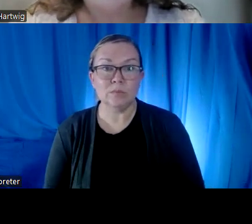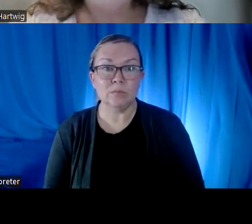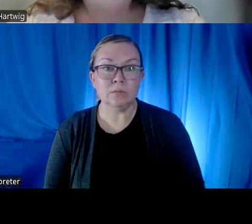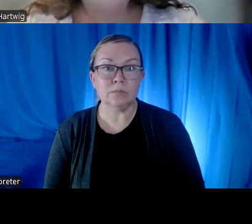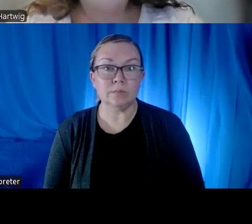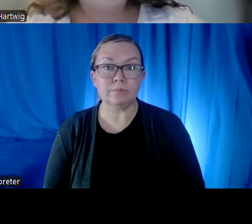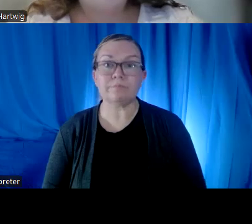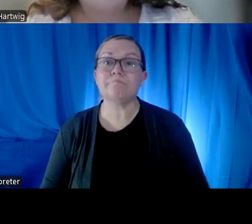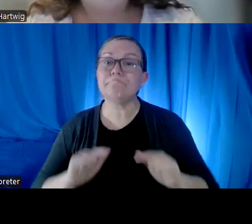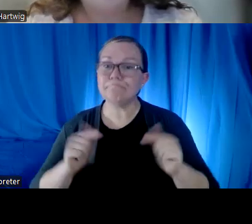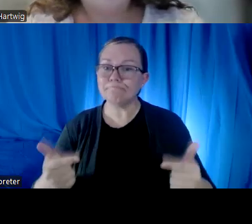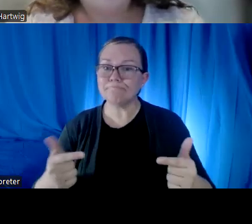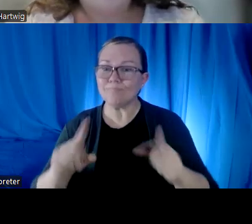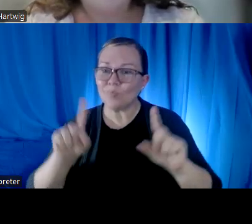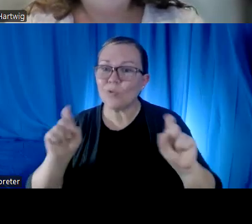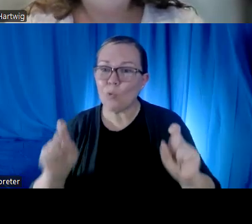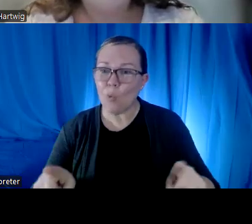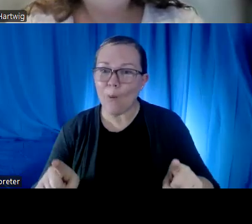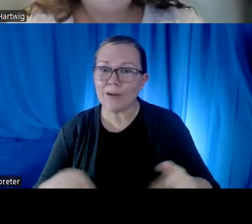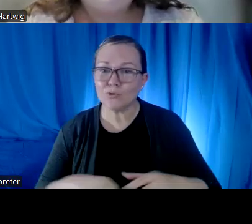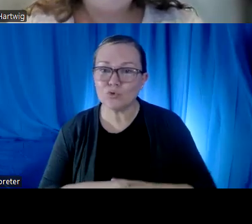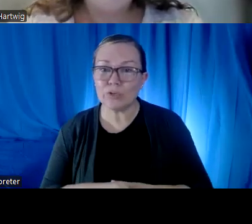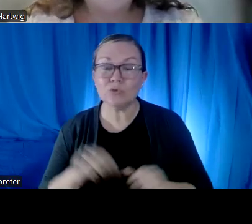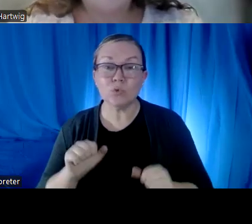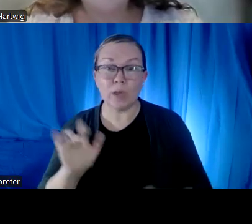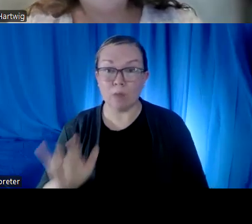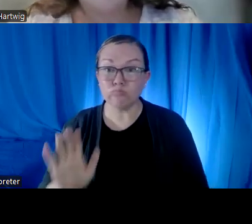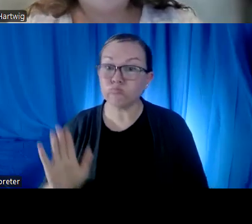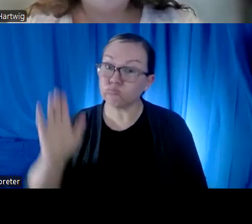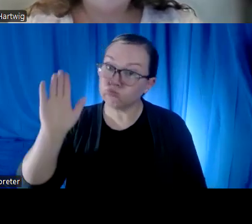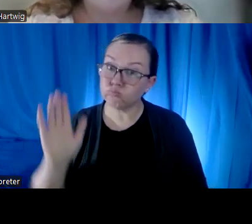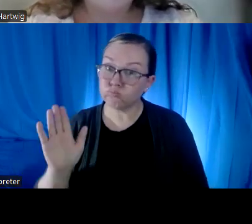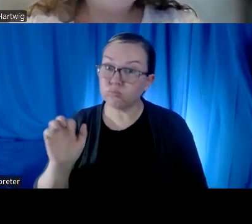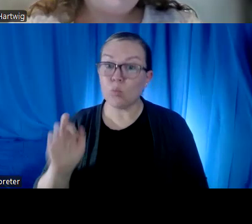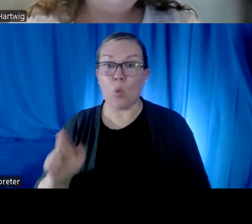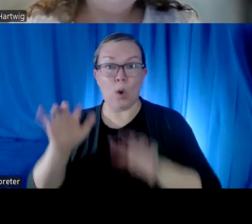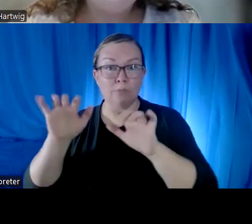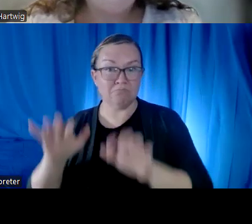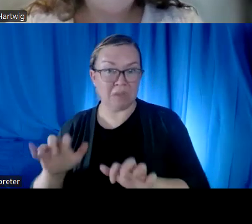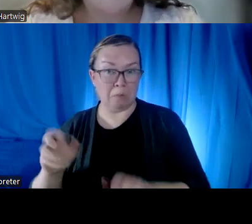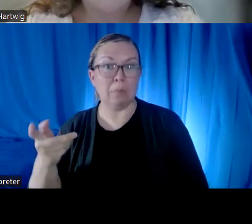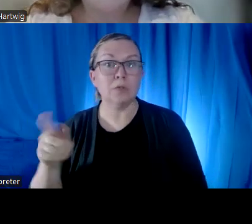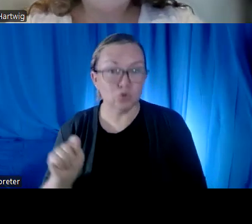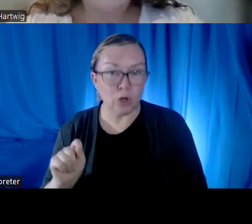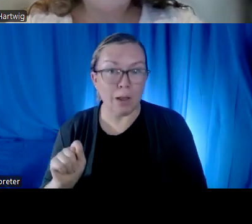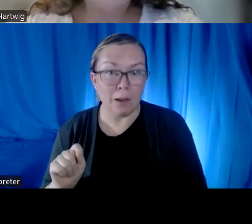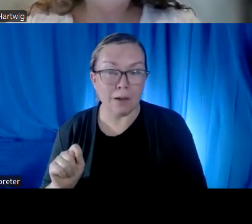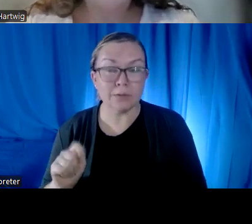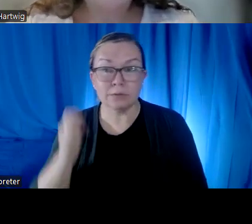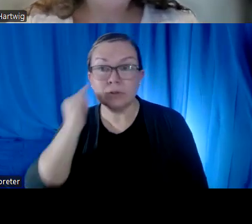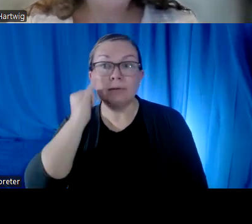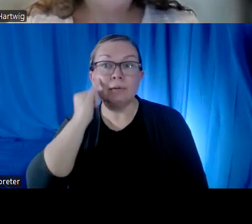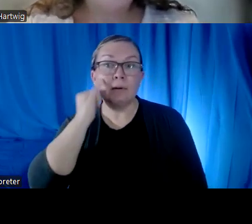is open it up for questions. You can raise your hand or you can put questions in the chat. If